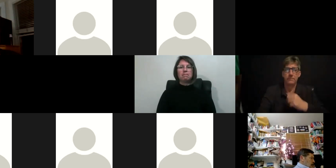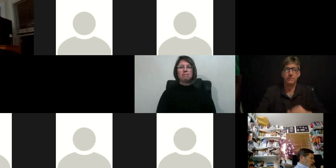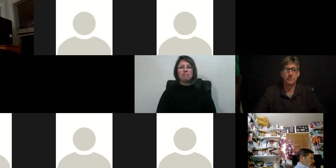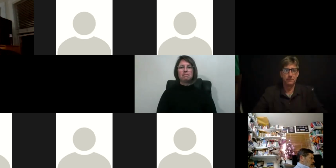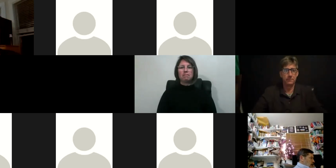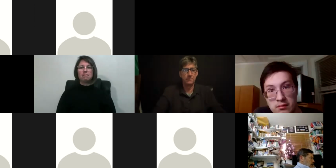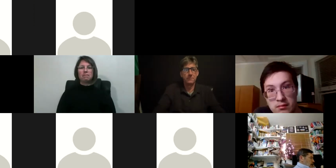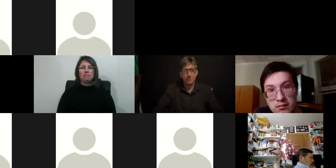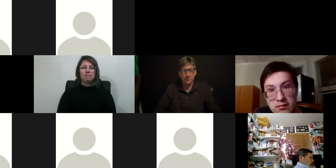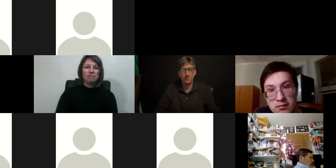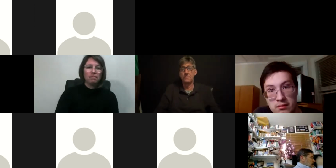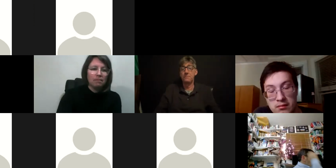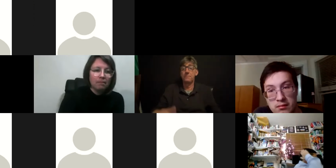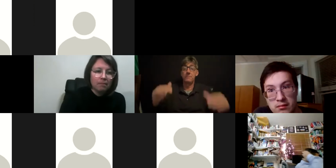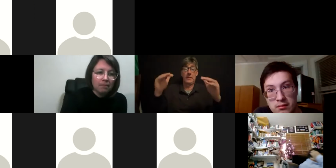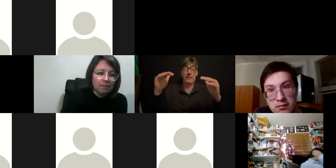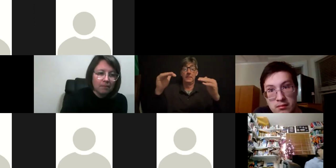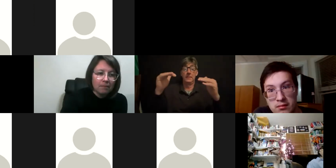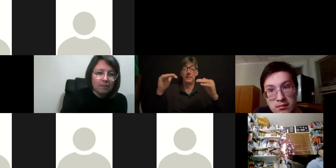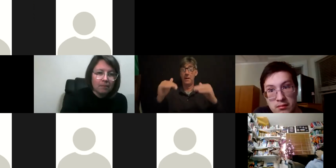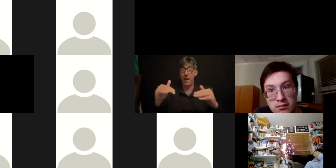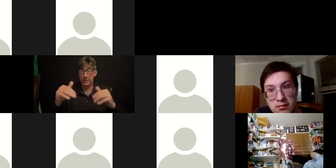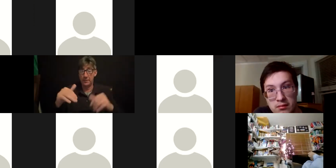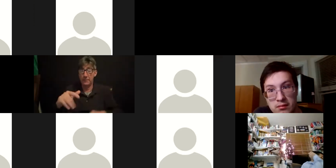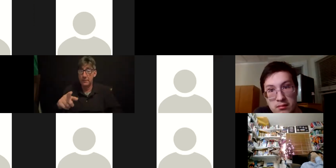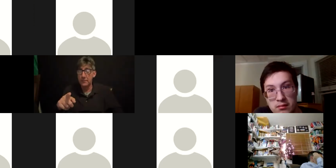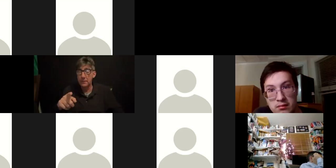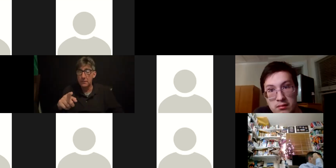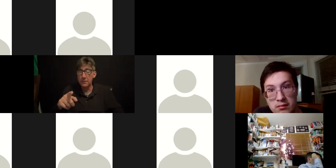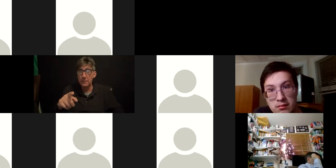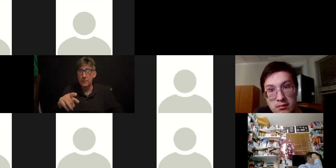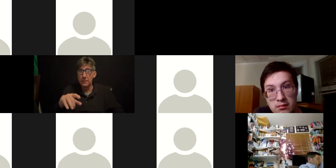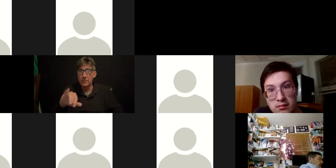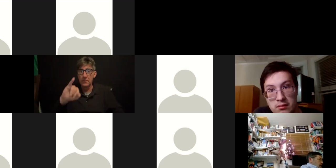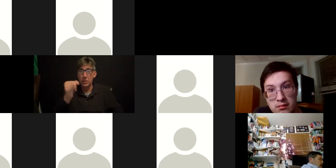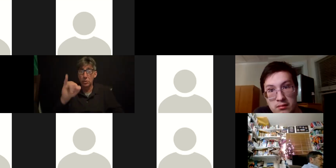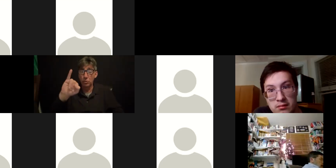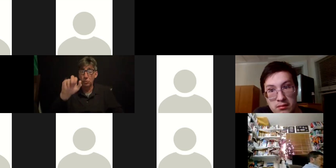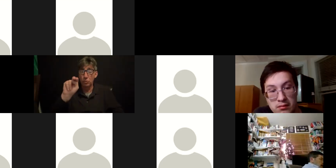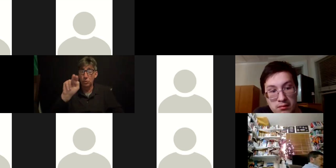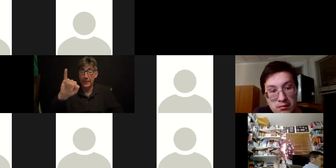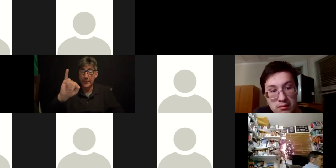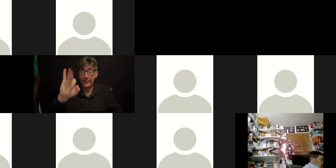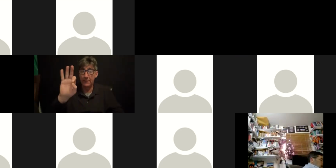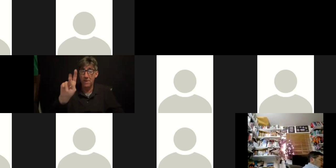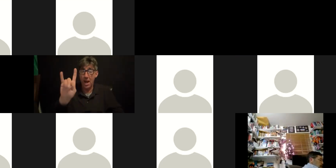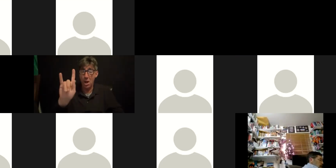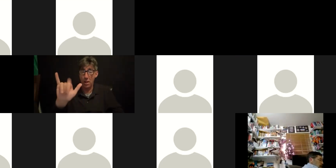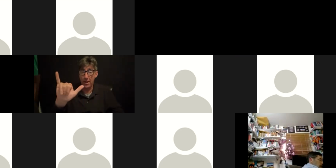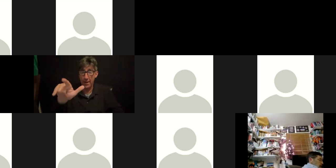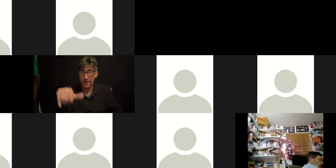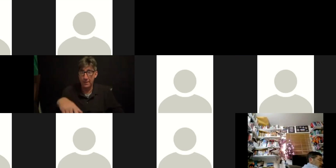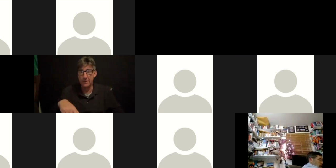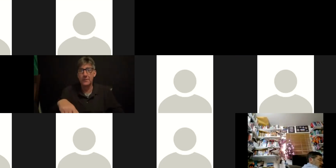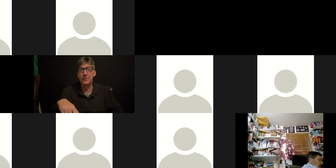Next, I am going to ask to unmute Ginny Fairley. I'm asking